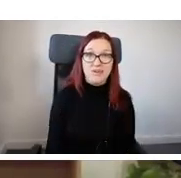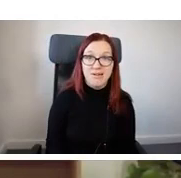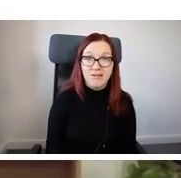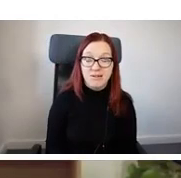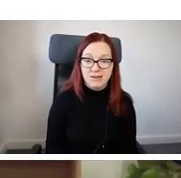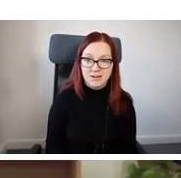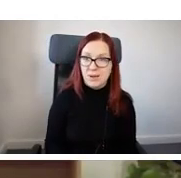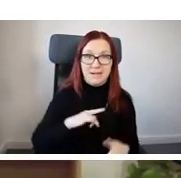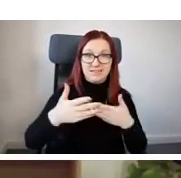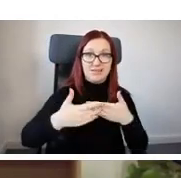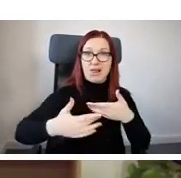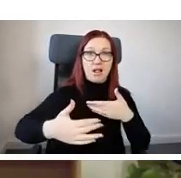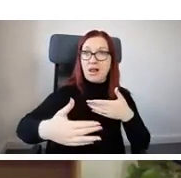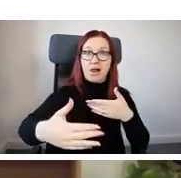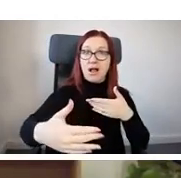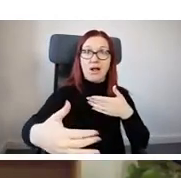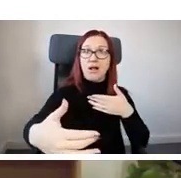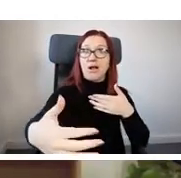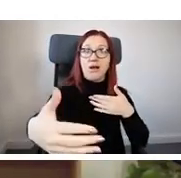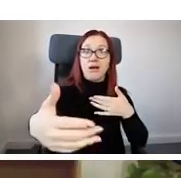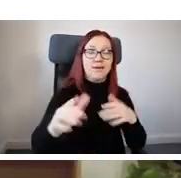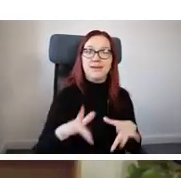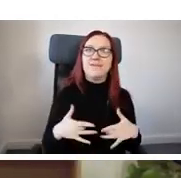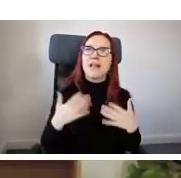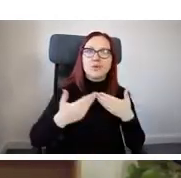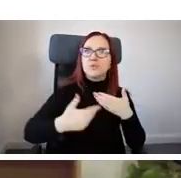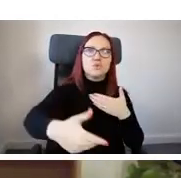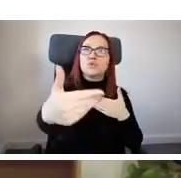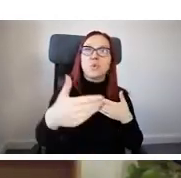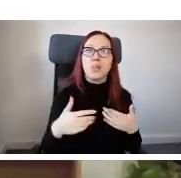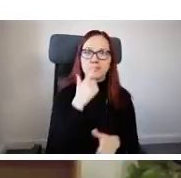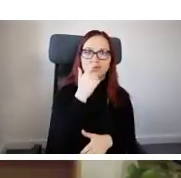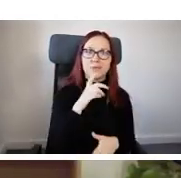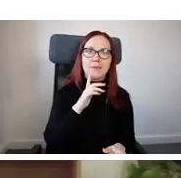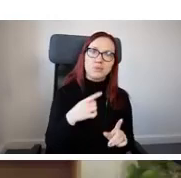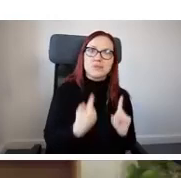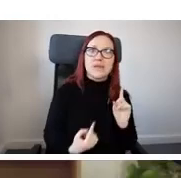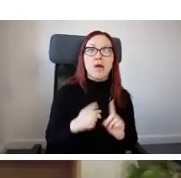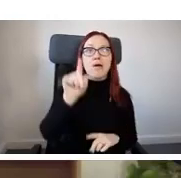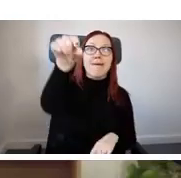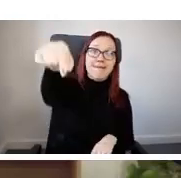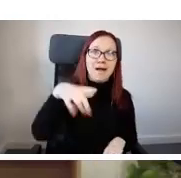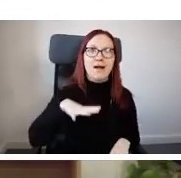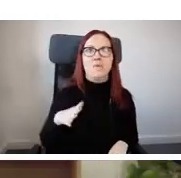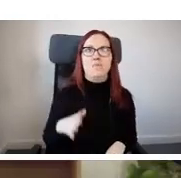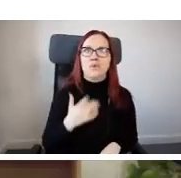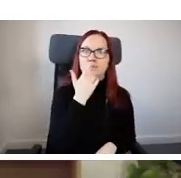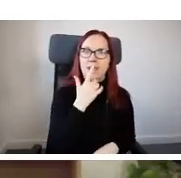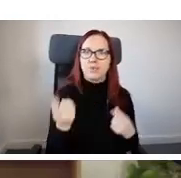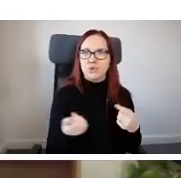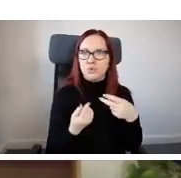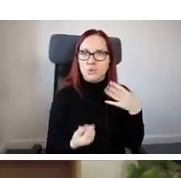this long period of time. It just felt too long to be able to set meaningful goals. And then the